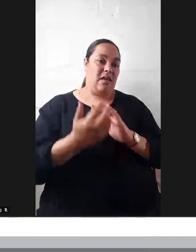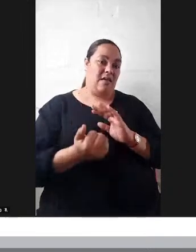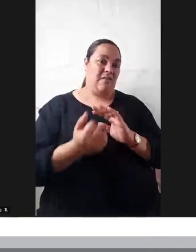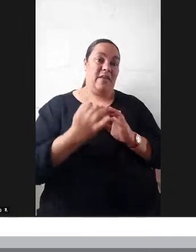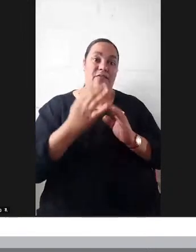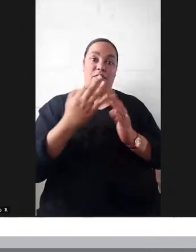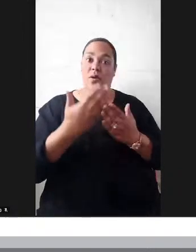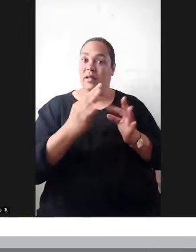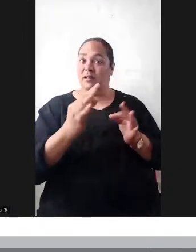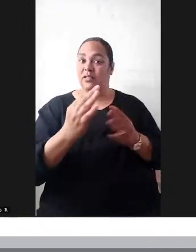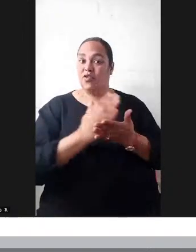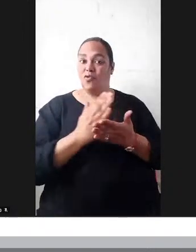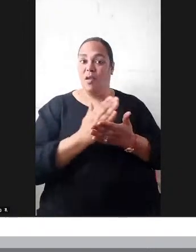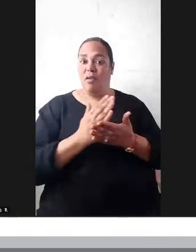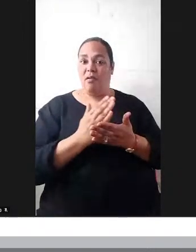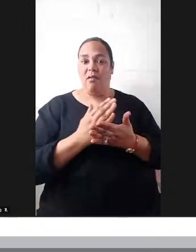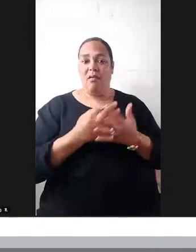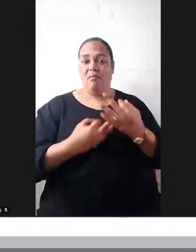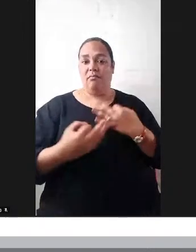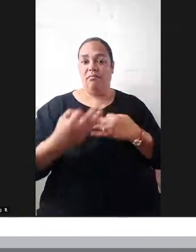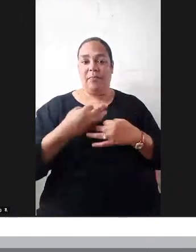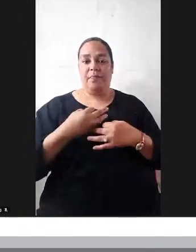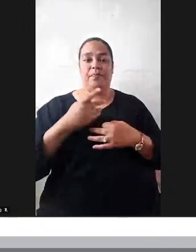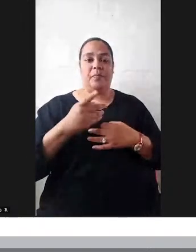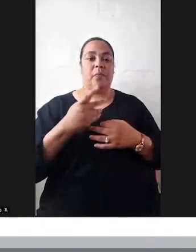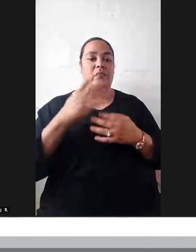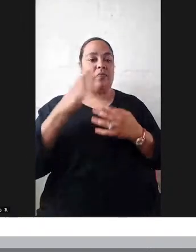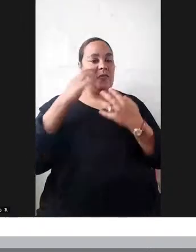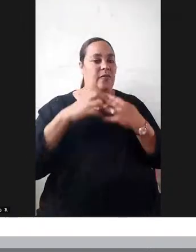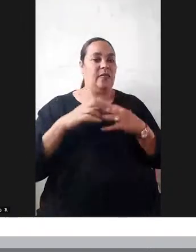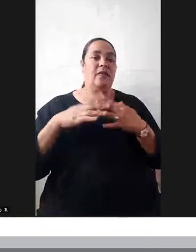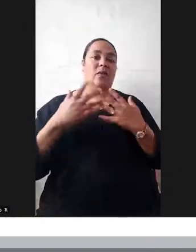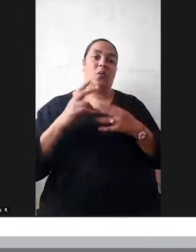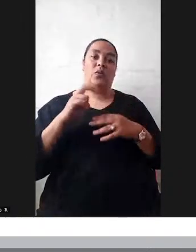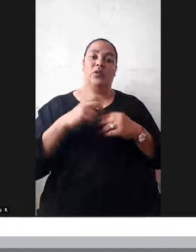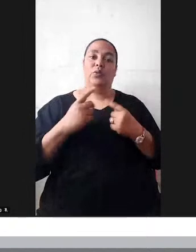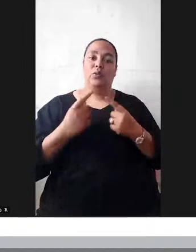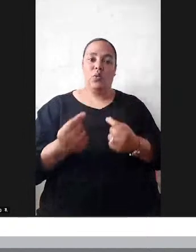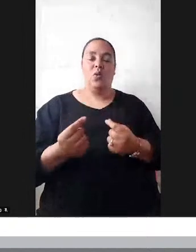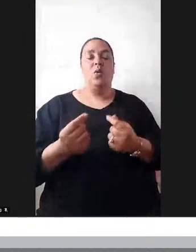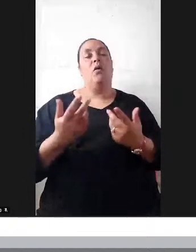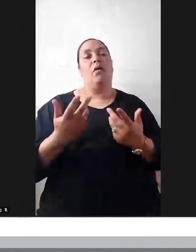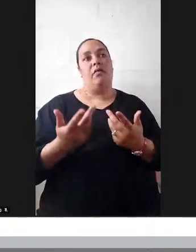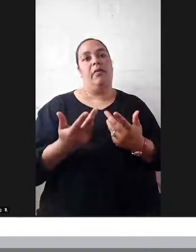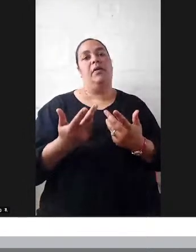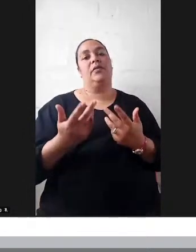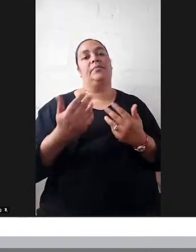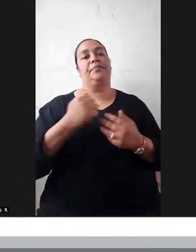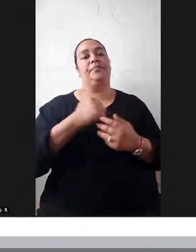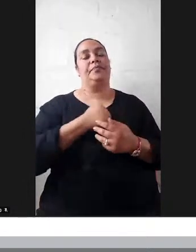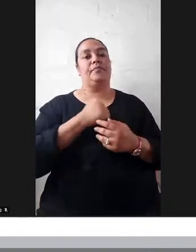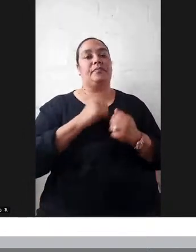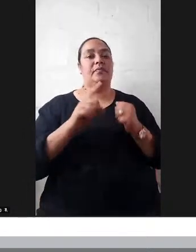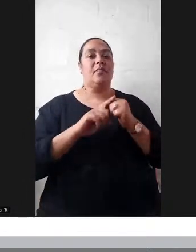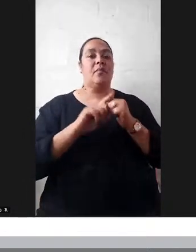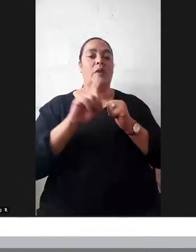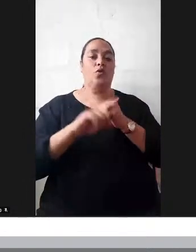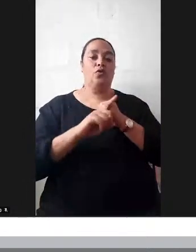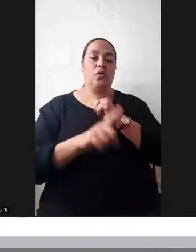us the mitigation measures that you're considering or that you may take. And then my last question